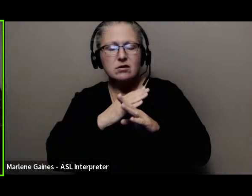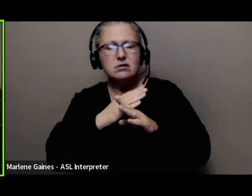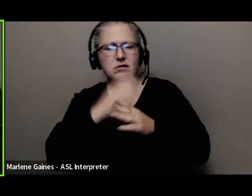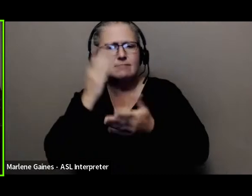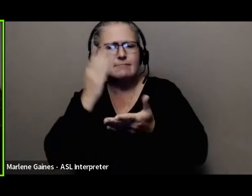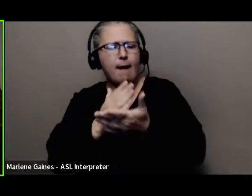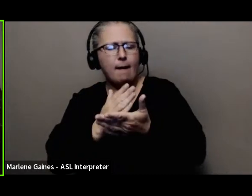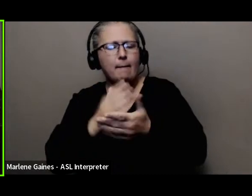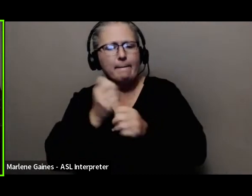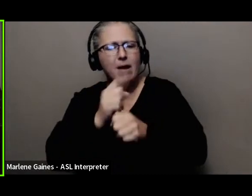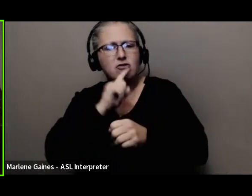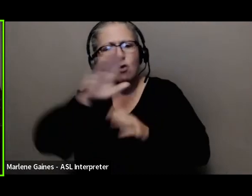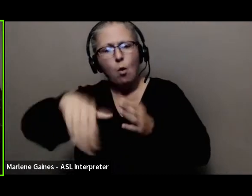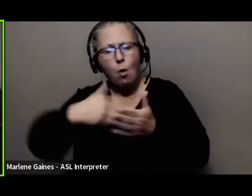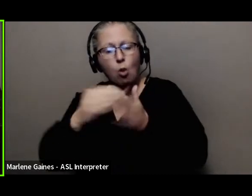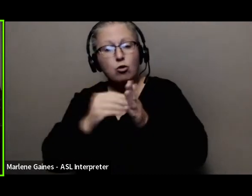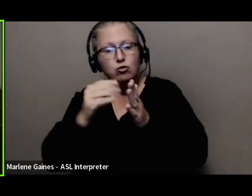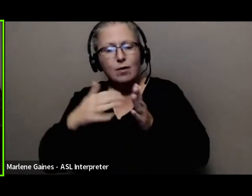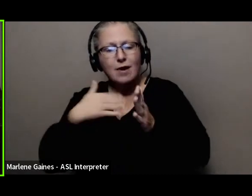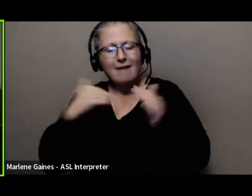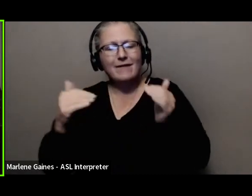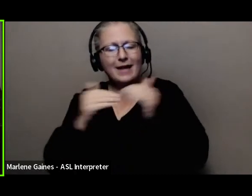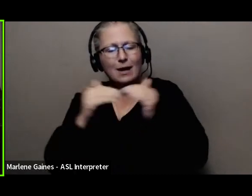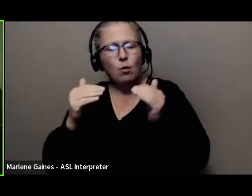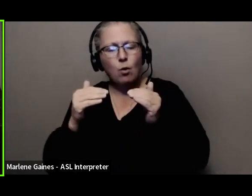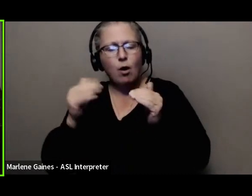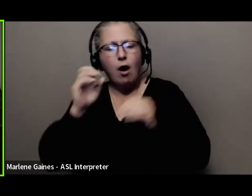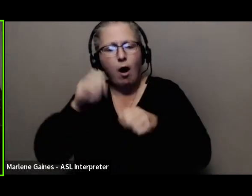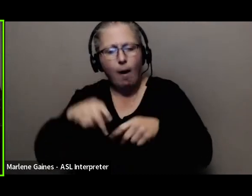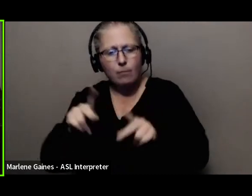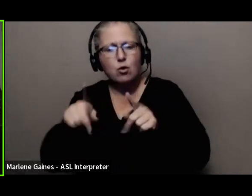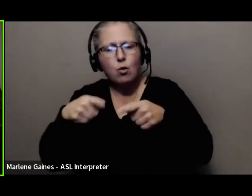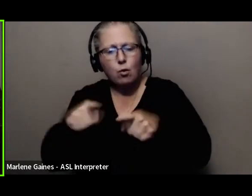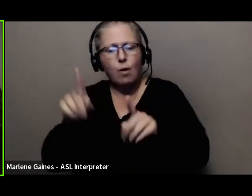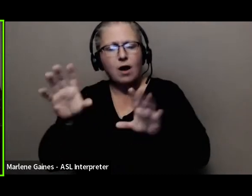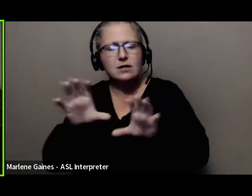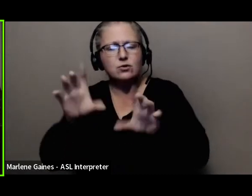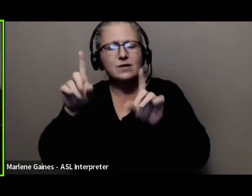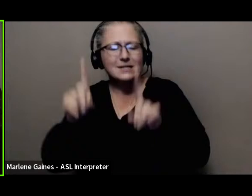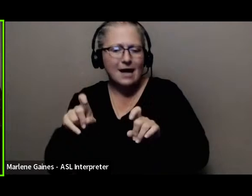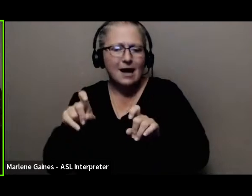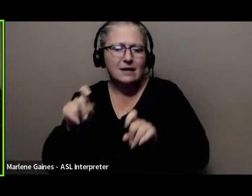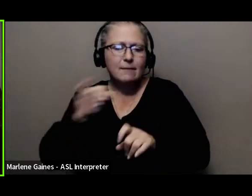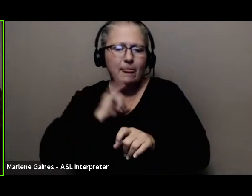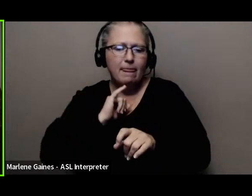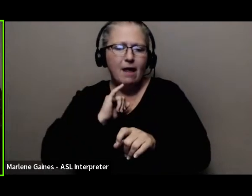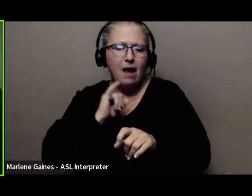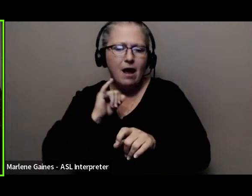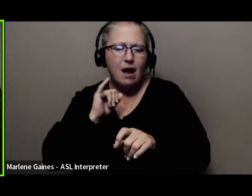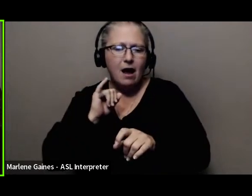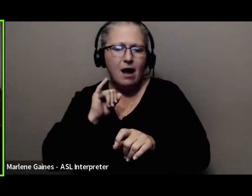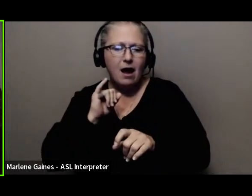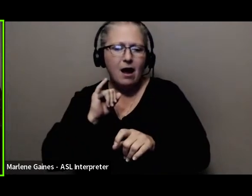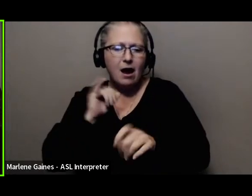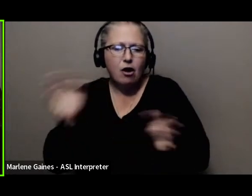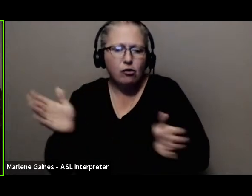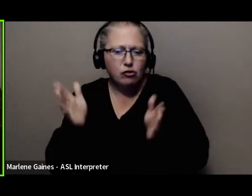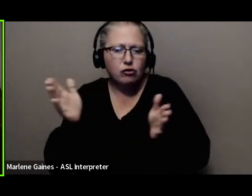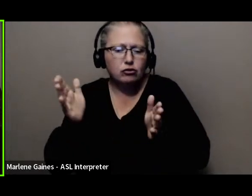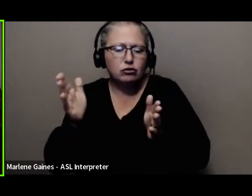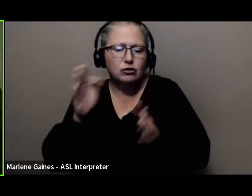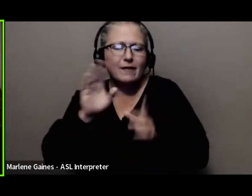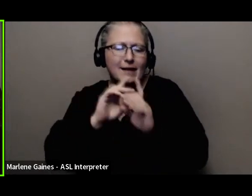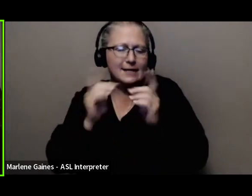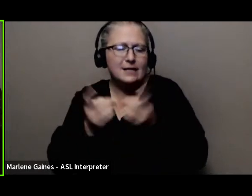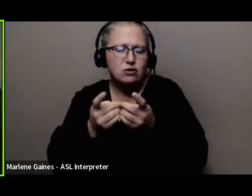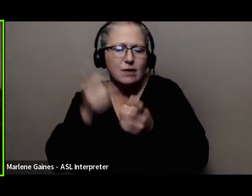students has equal opportunities when they do the testing. So we strongly urge the